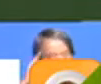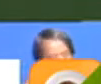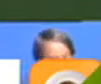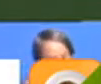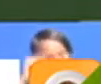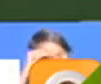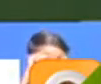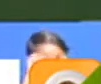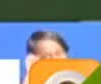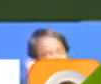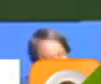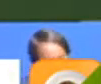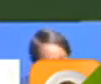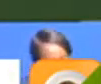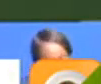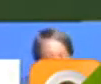doing.